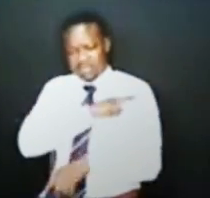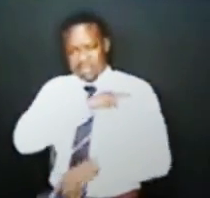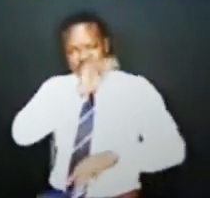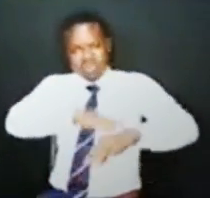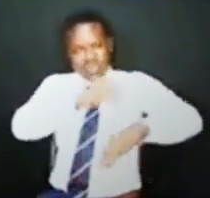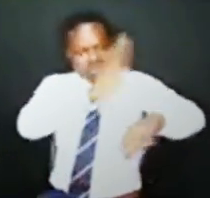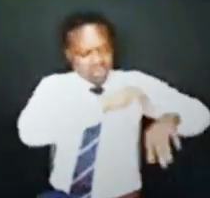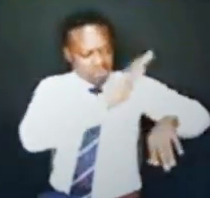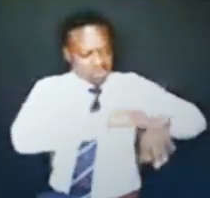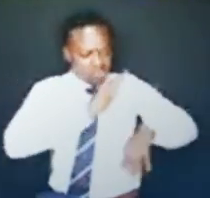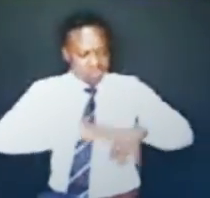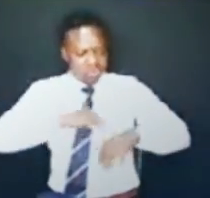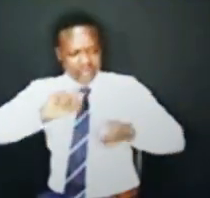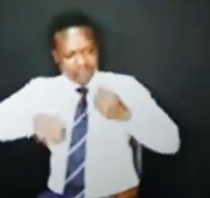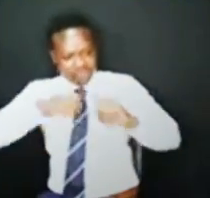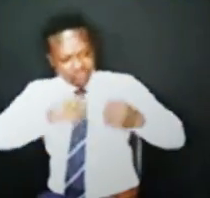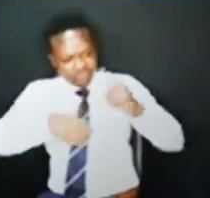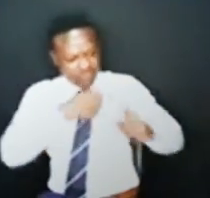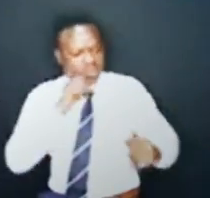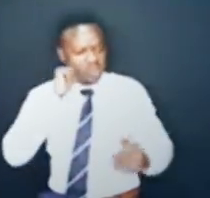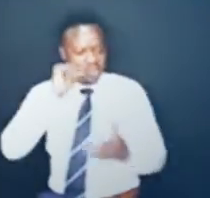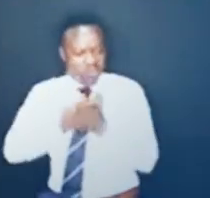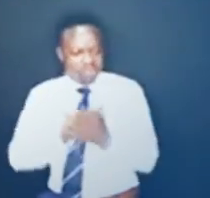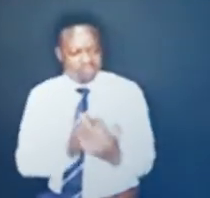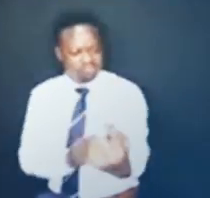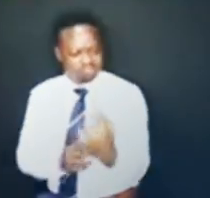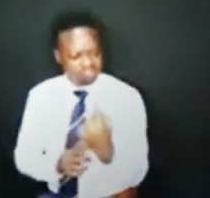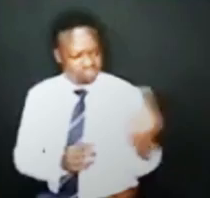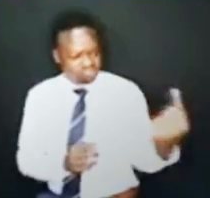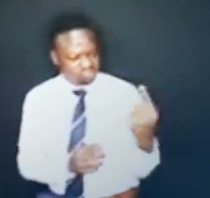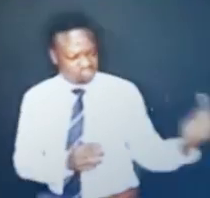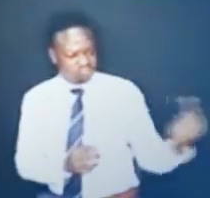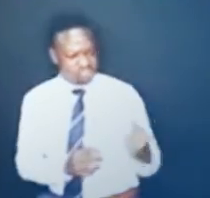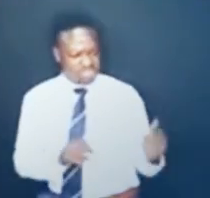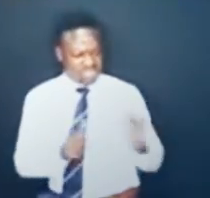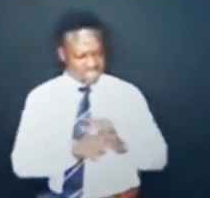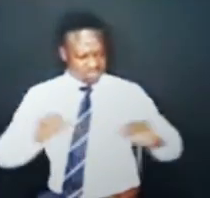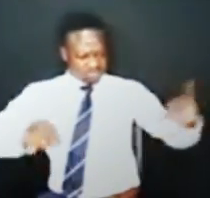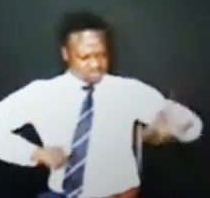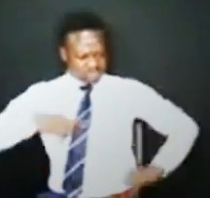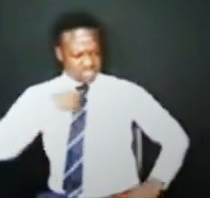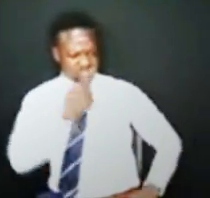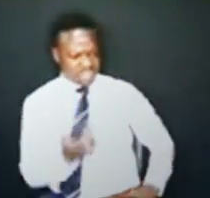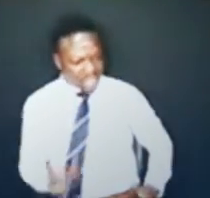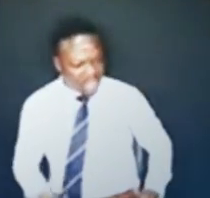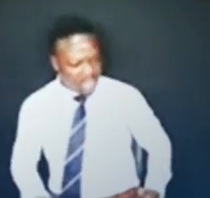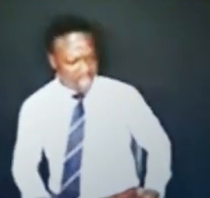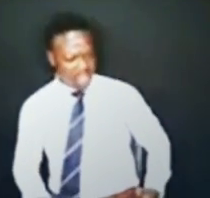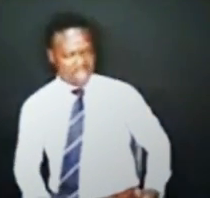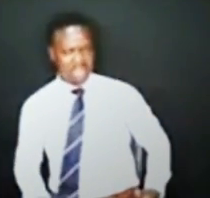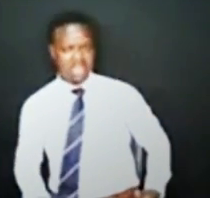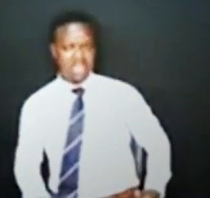and Zeres, his wife, Haman boasted to them about his